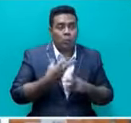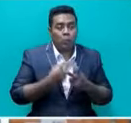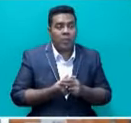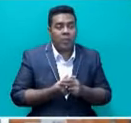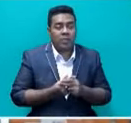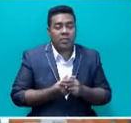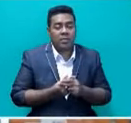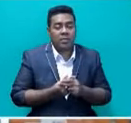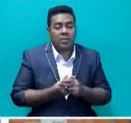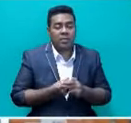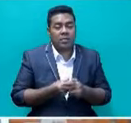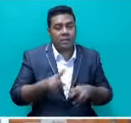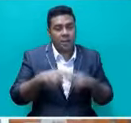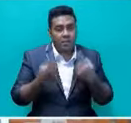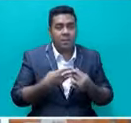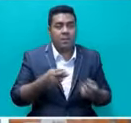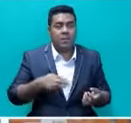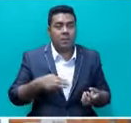back.